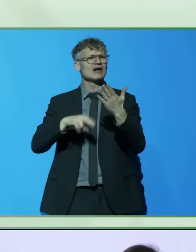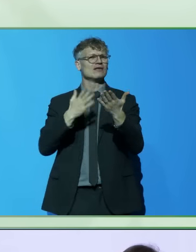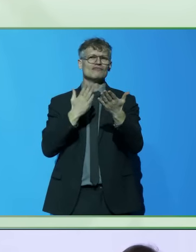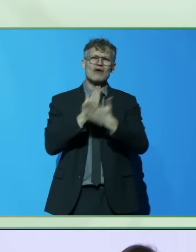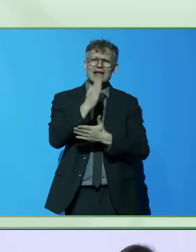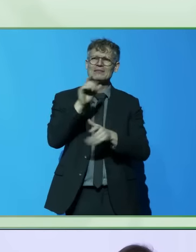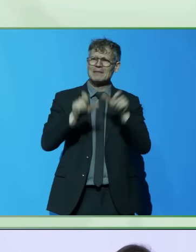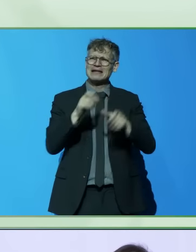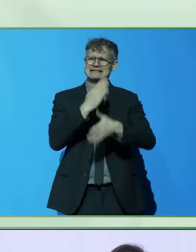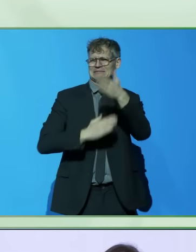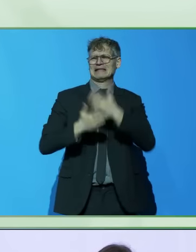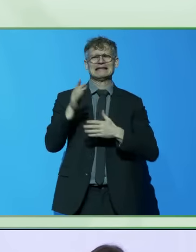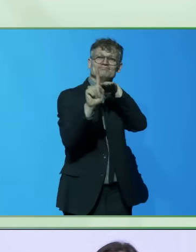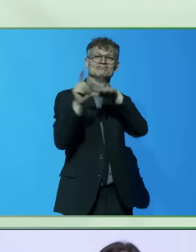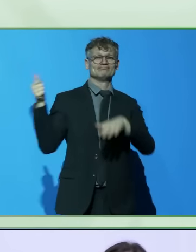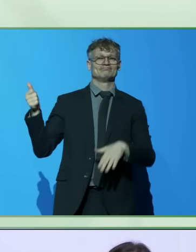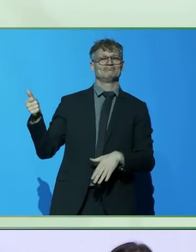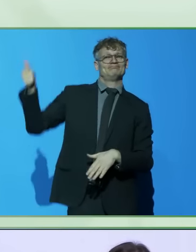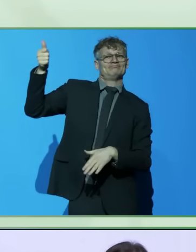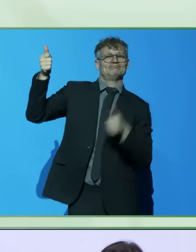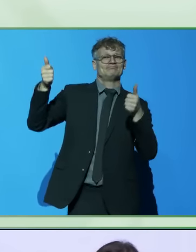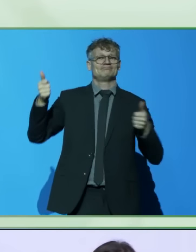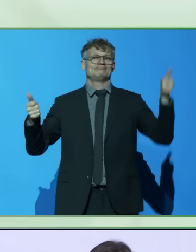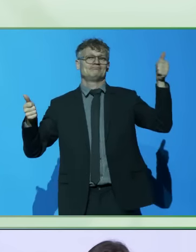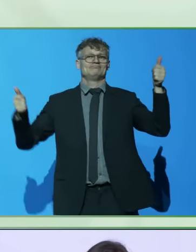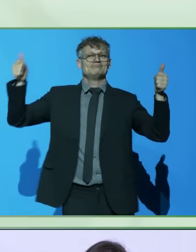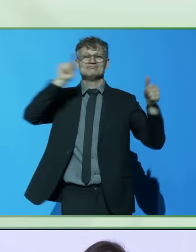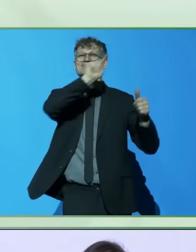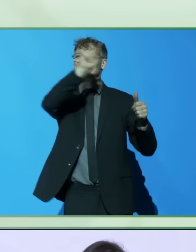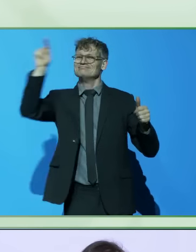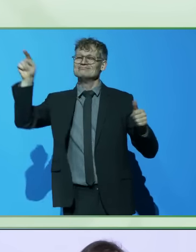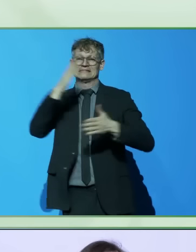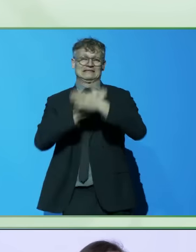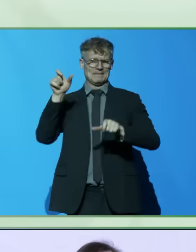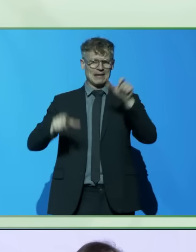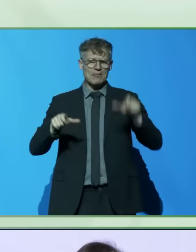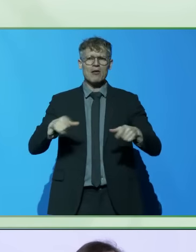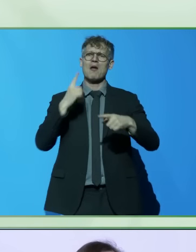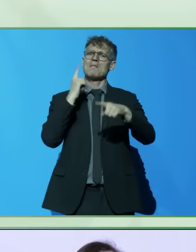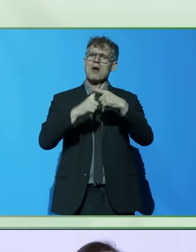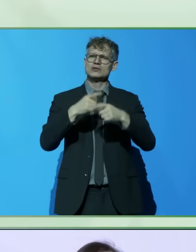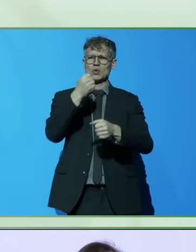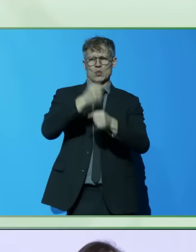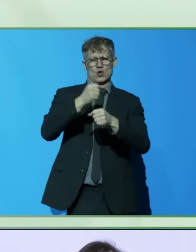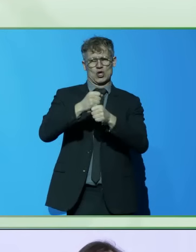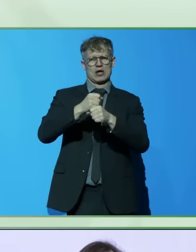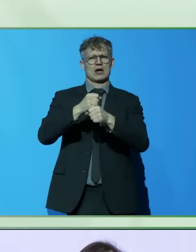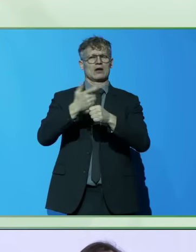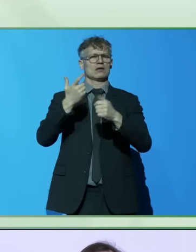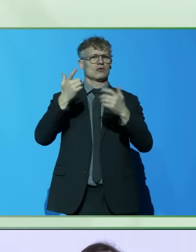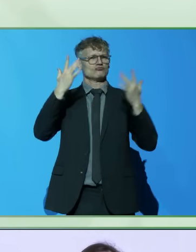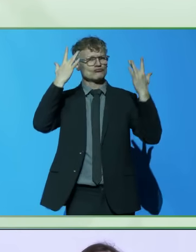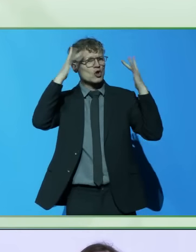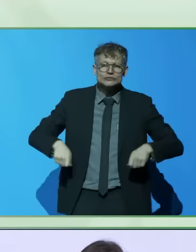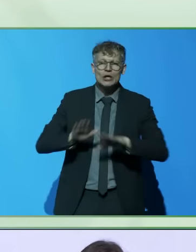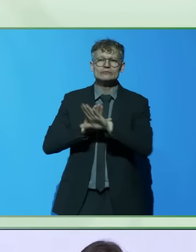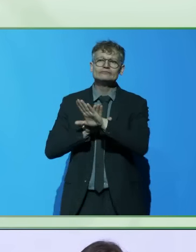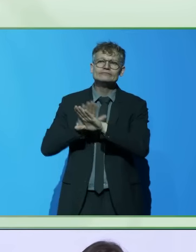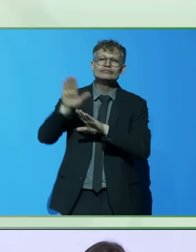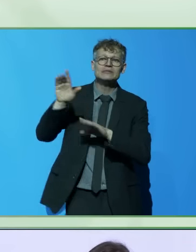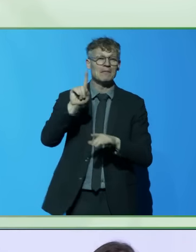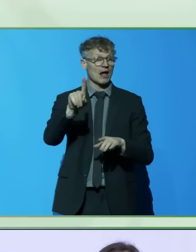work, but disabled people should all product and service design. But what does that lead those through an intersectional lens